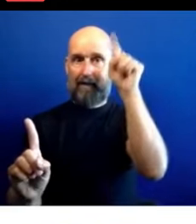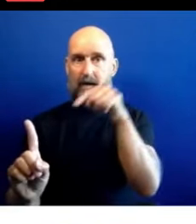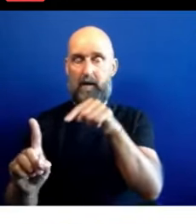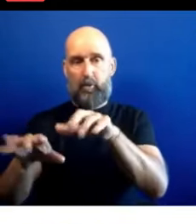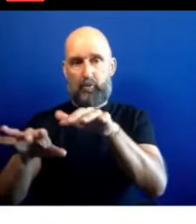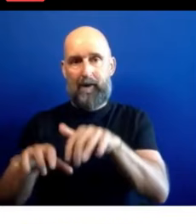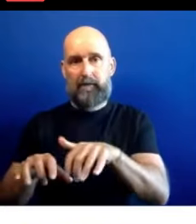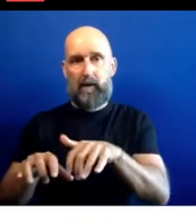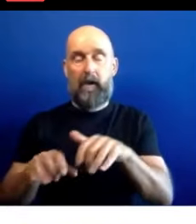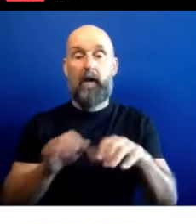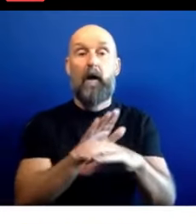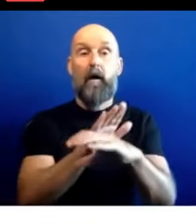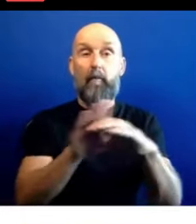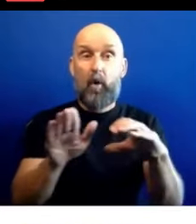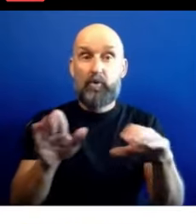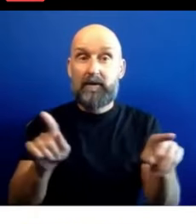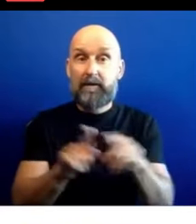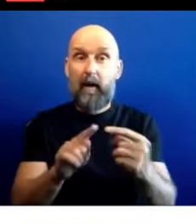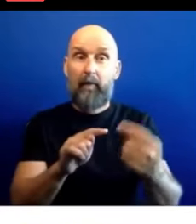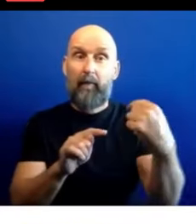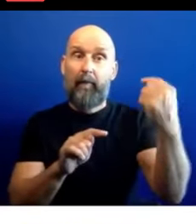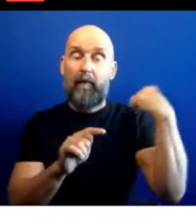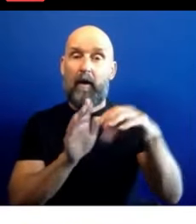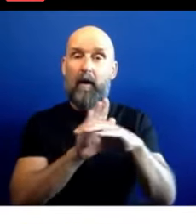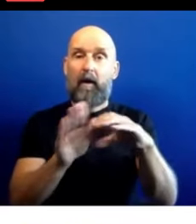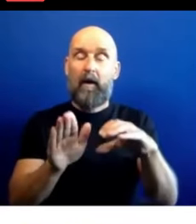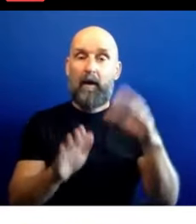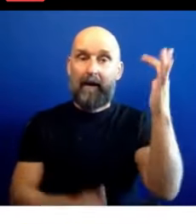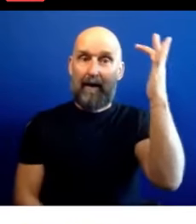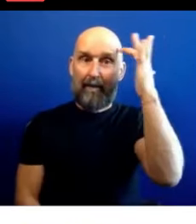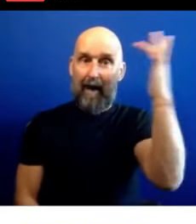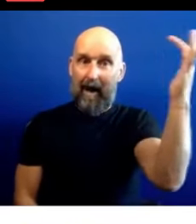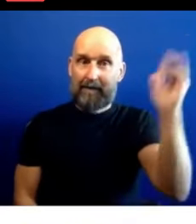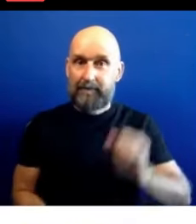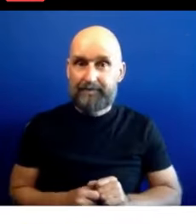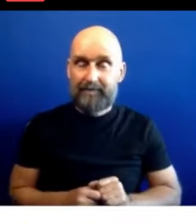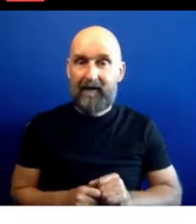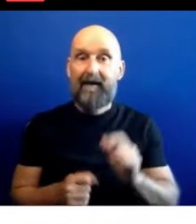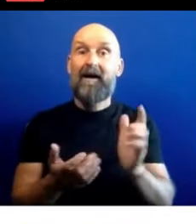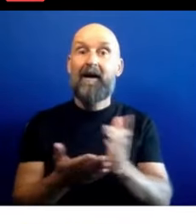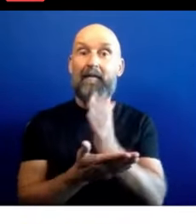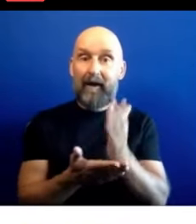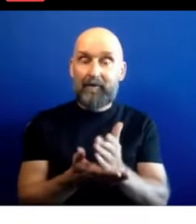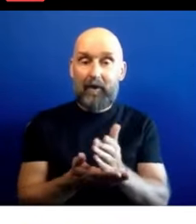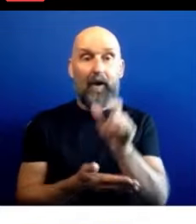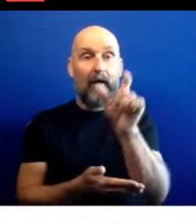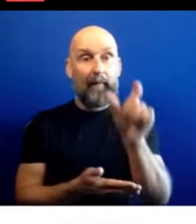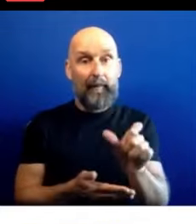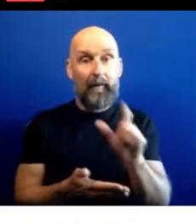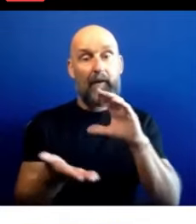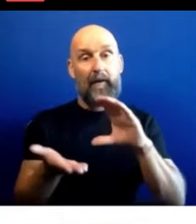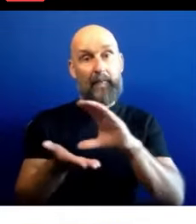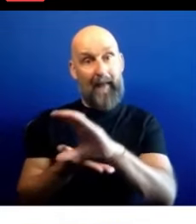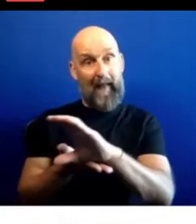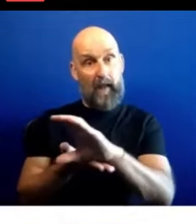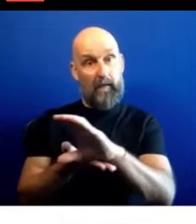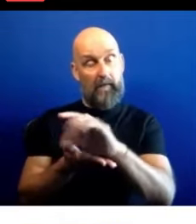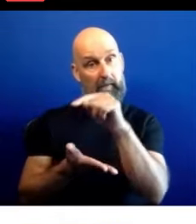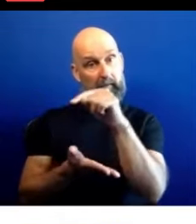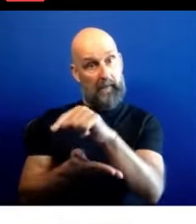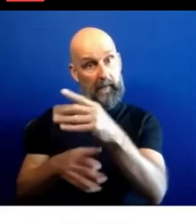motion, like so many motions, is mad. Let's make sure people receive fair pay for the